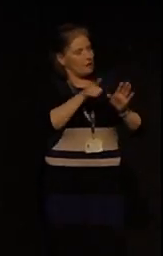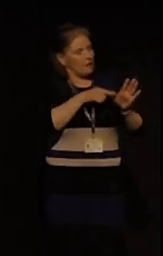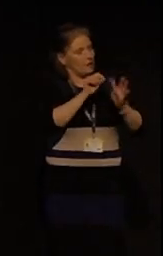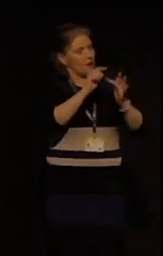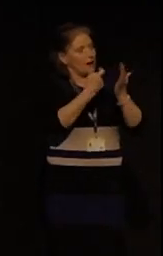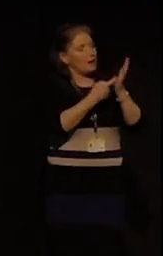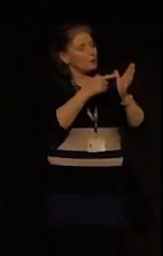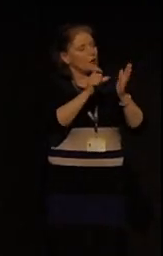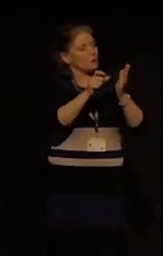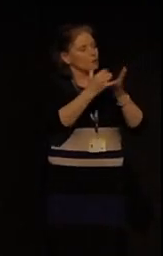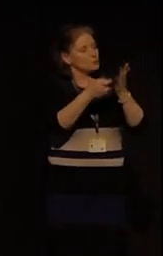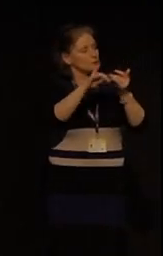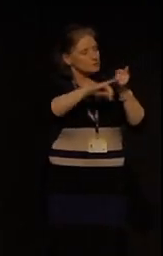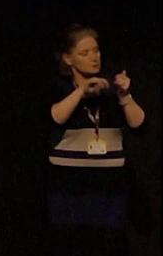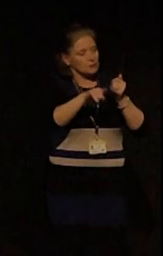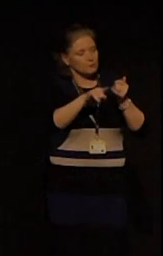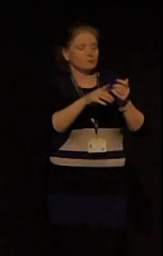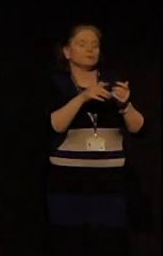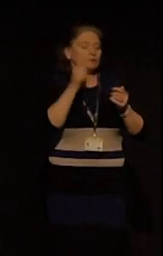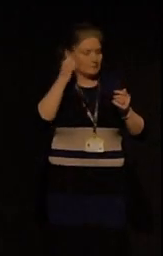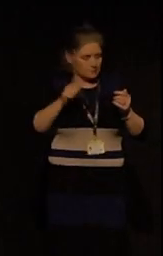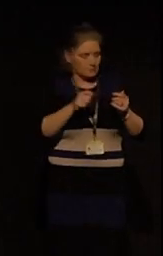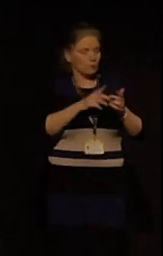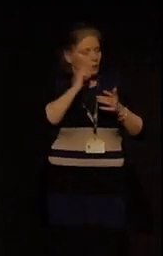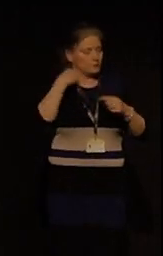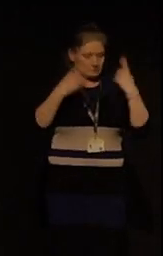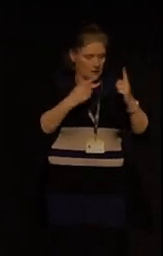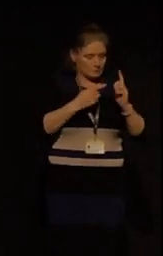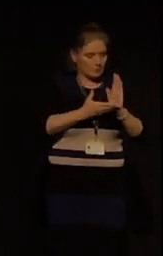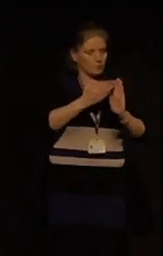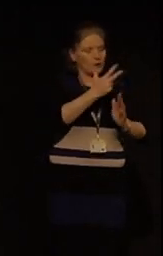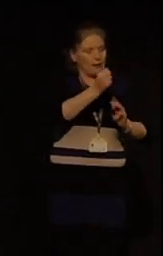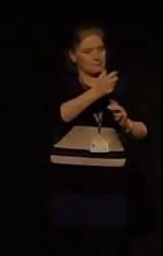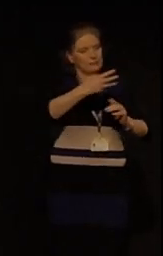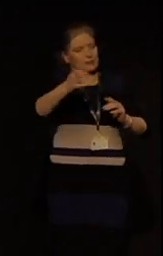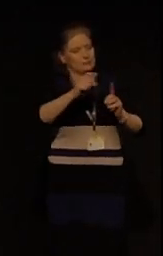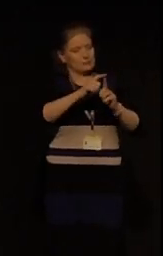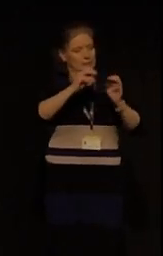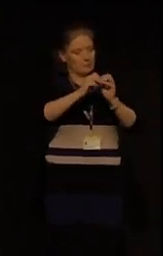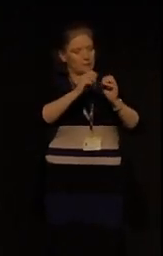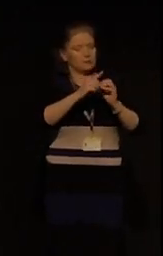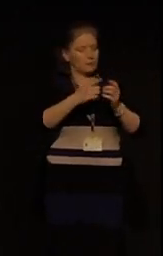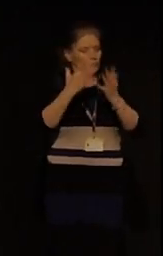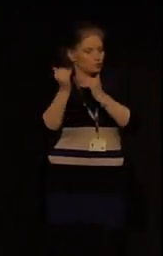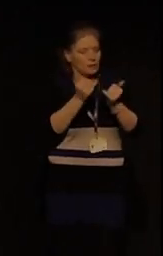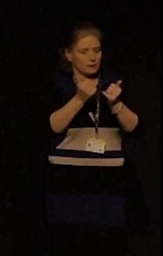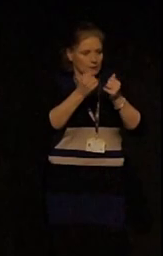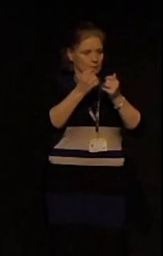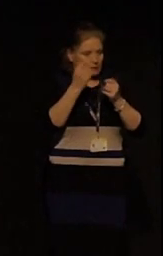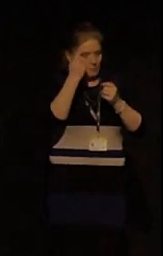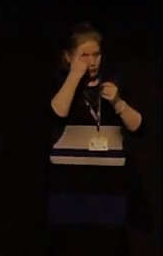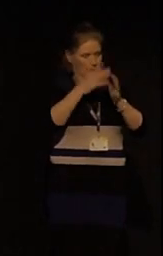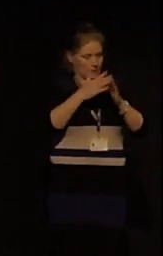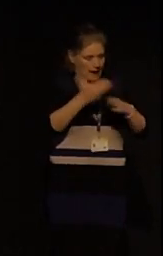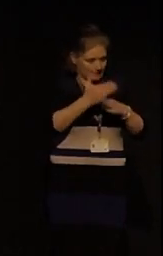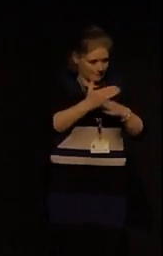going to play a sound around 70, 80, 90 dB and see how reactive the brain is. We can go down over